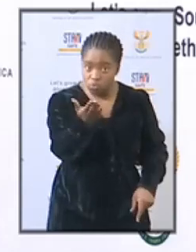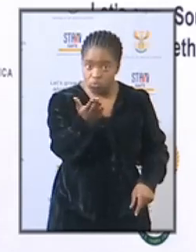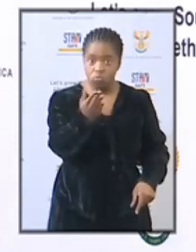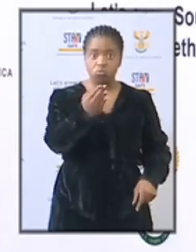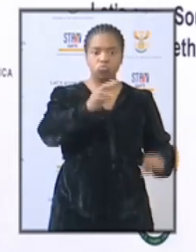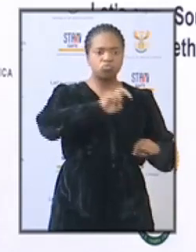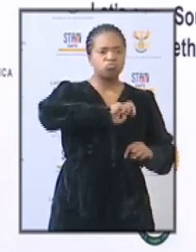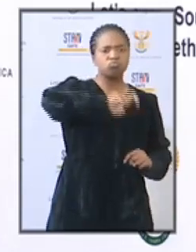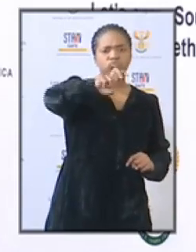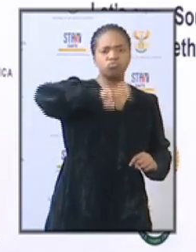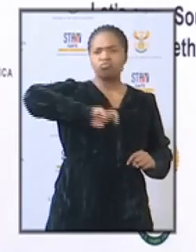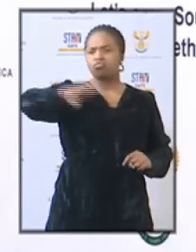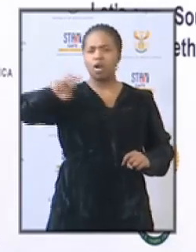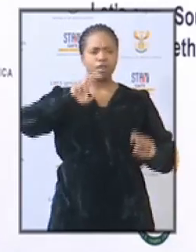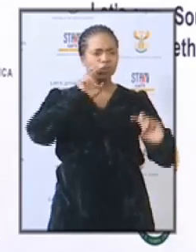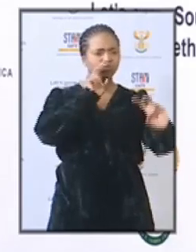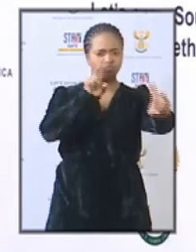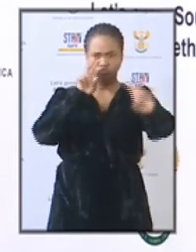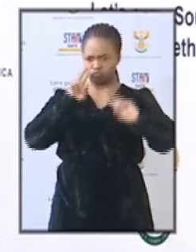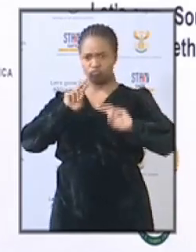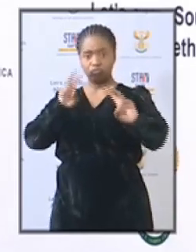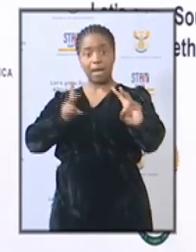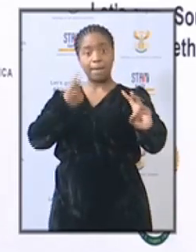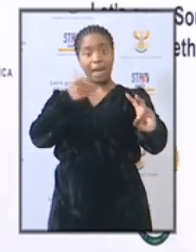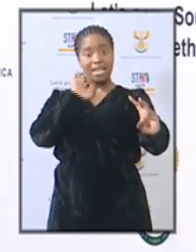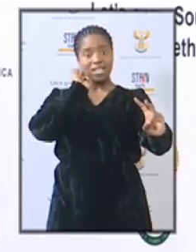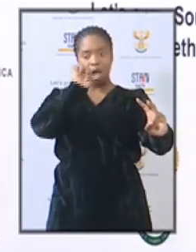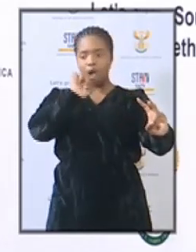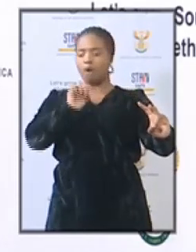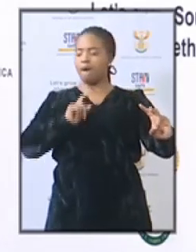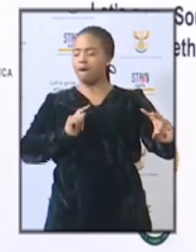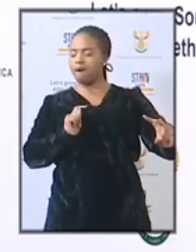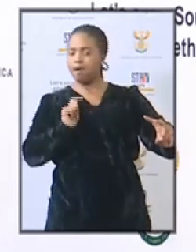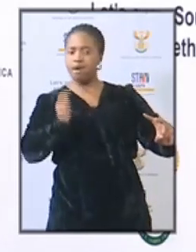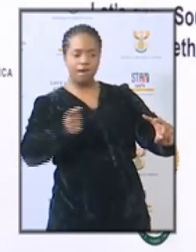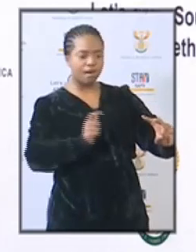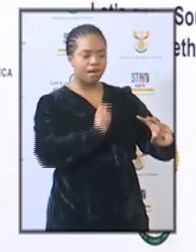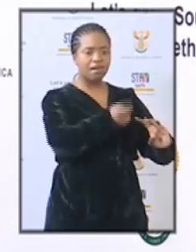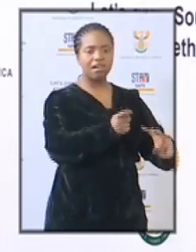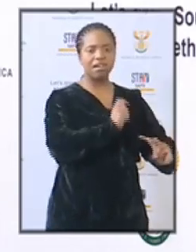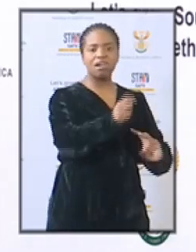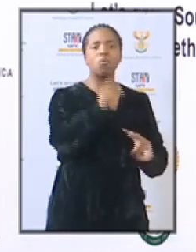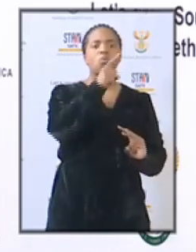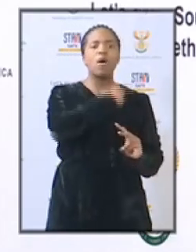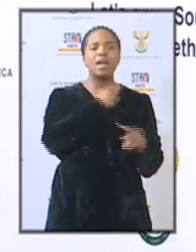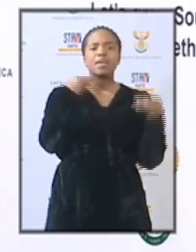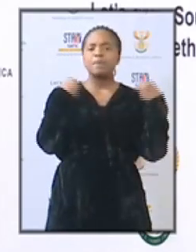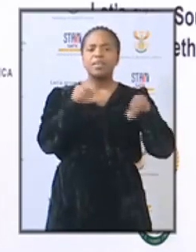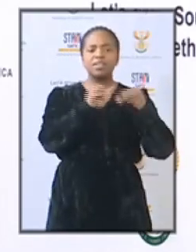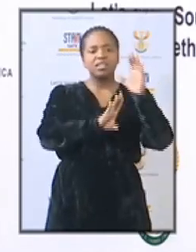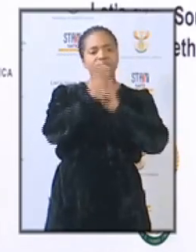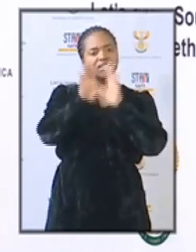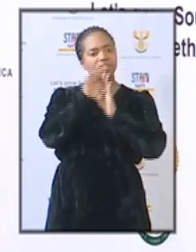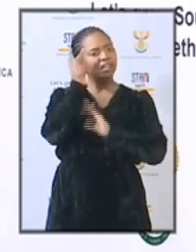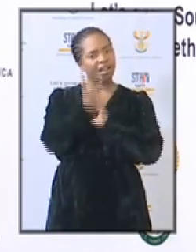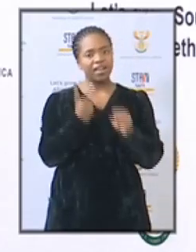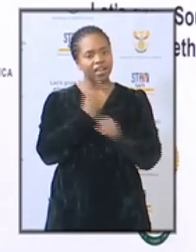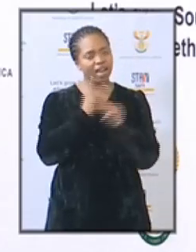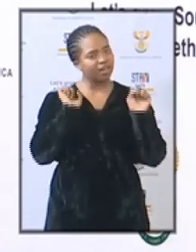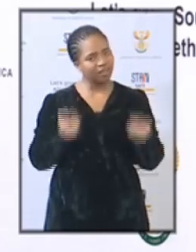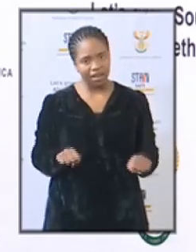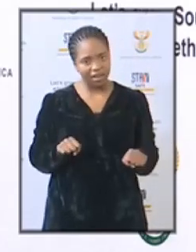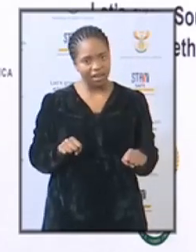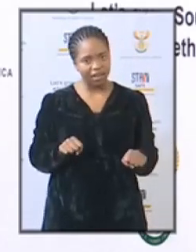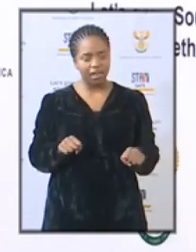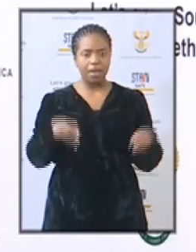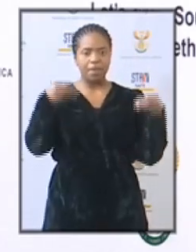traveling, spending your money in the tourism sector so that tourism businesses can regain their status, can be